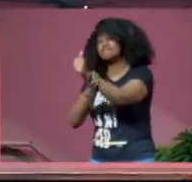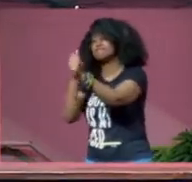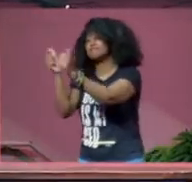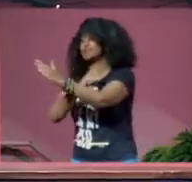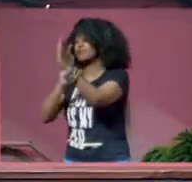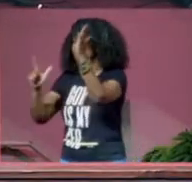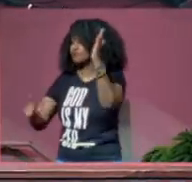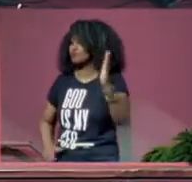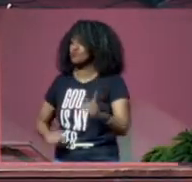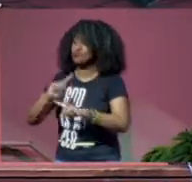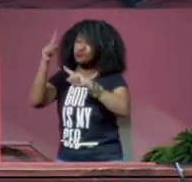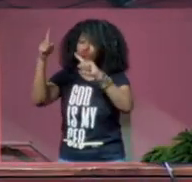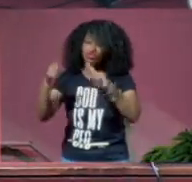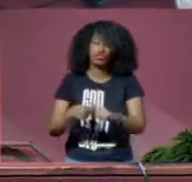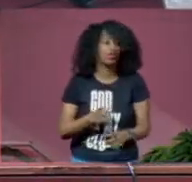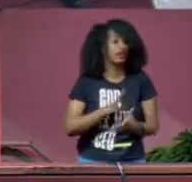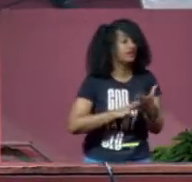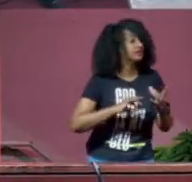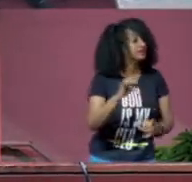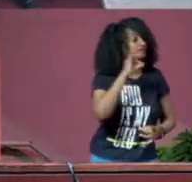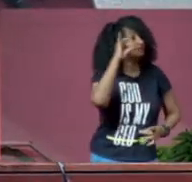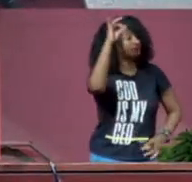When your spirit takes,